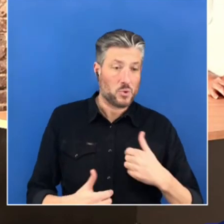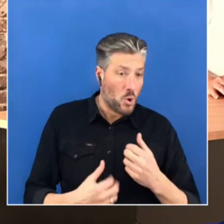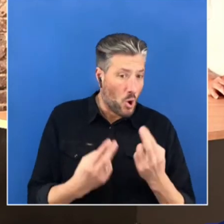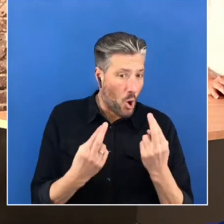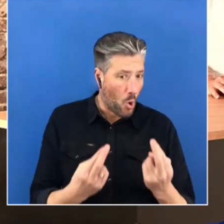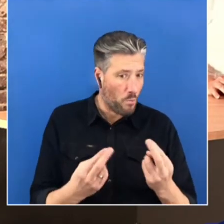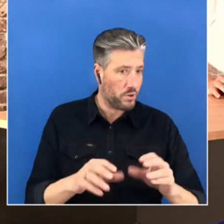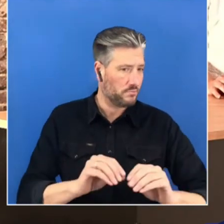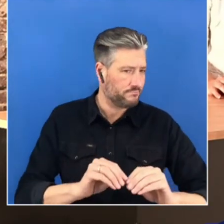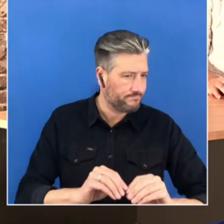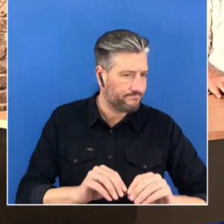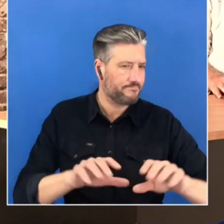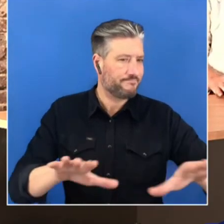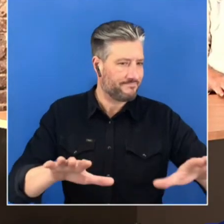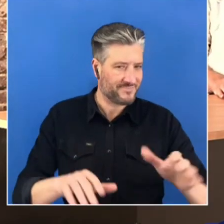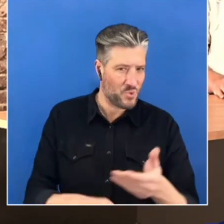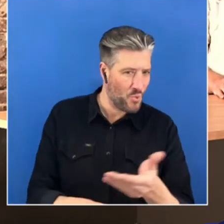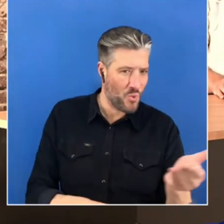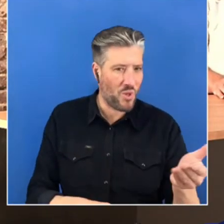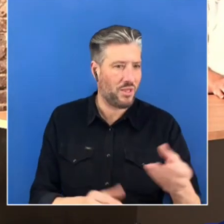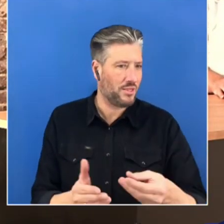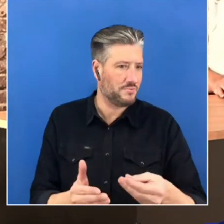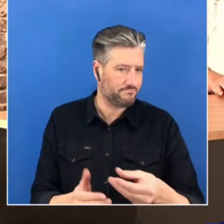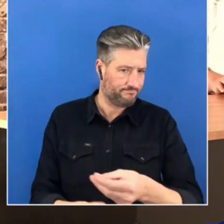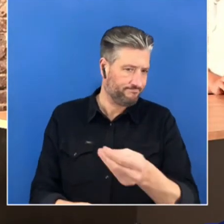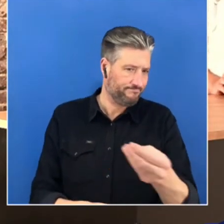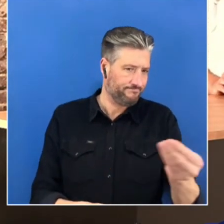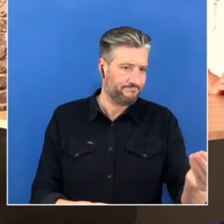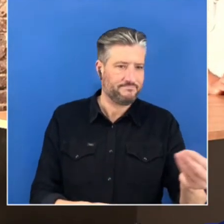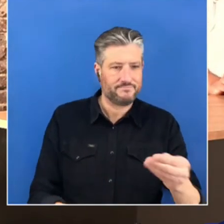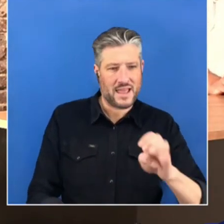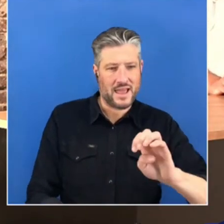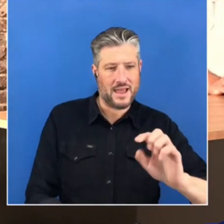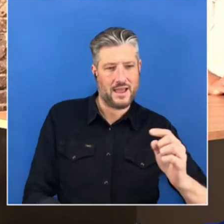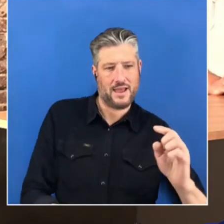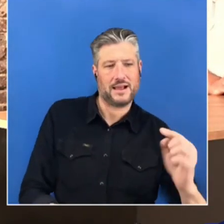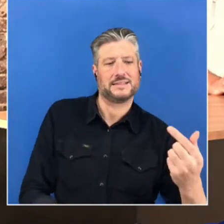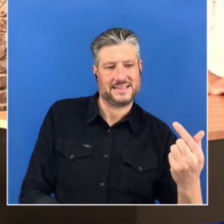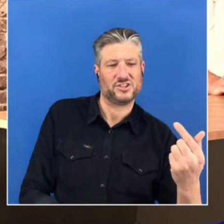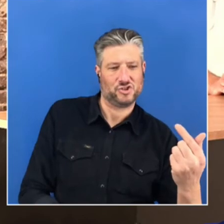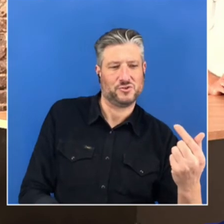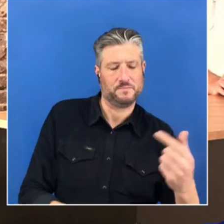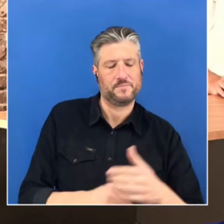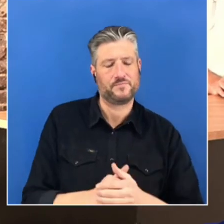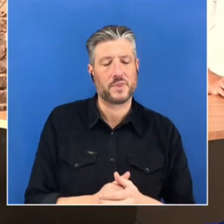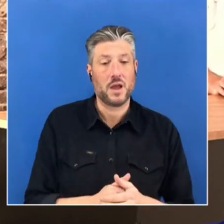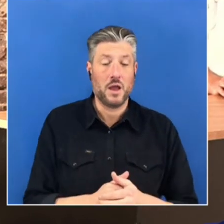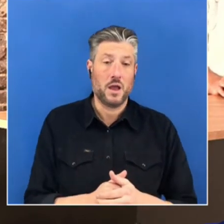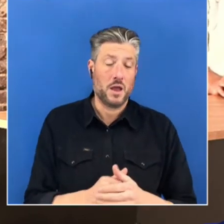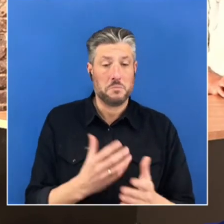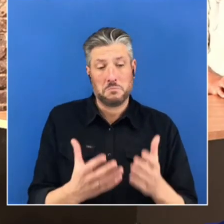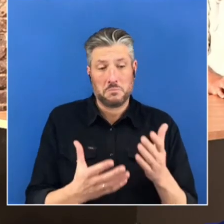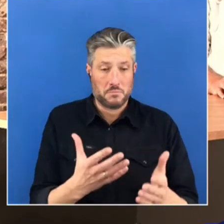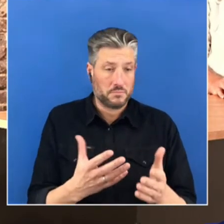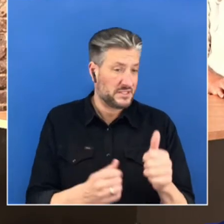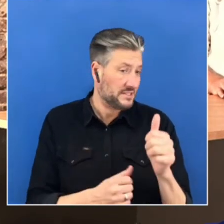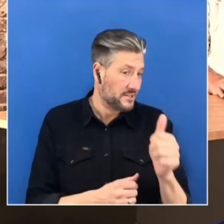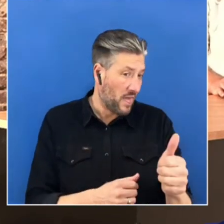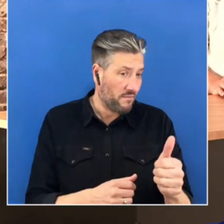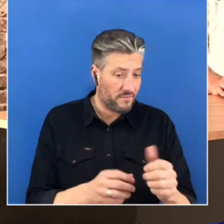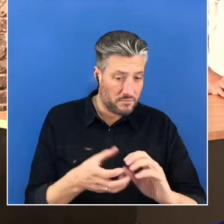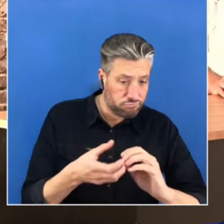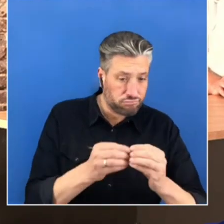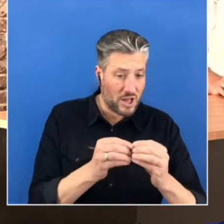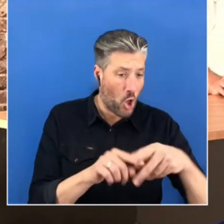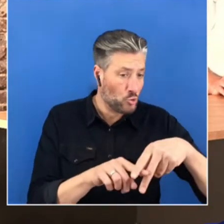meantime, taking that same approach internally for a tool yourself would be a great way to look at it. Or if there's an open source crawler that